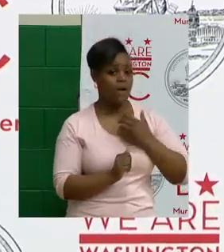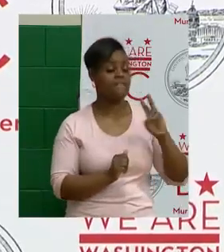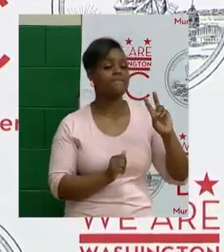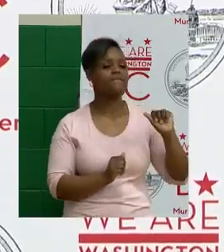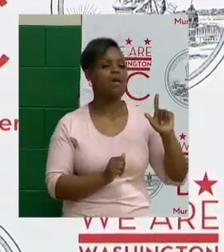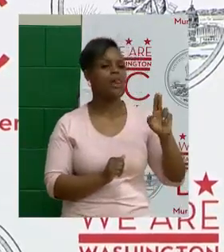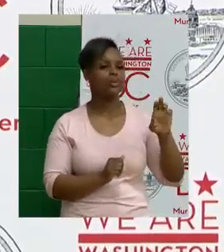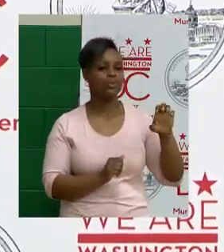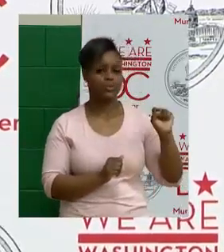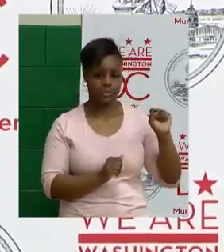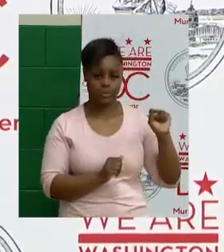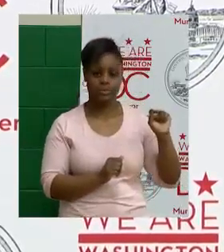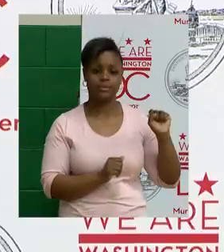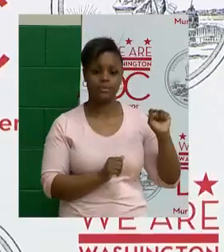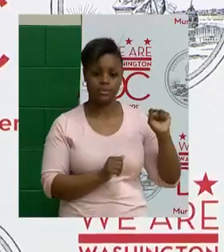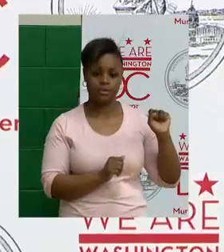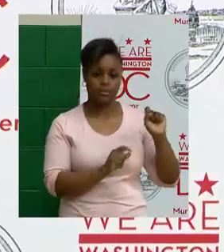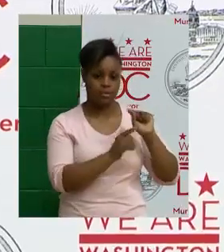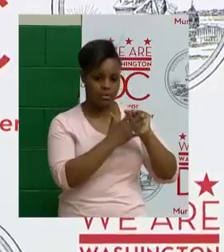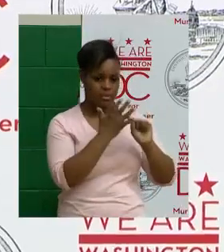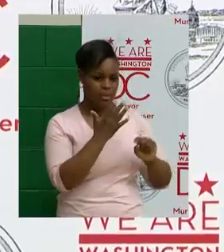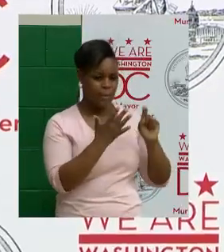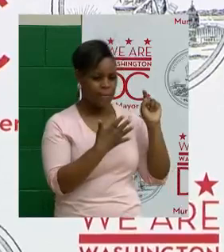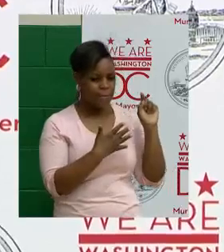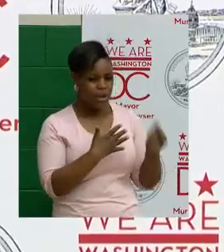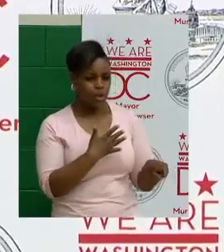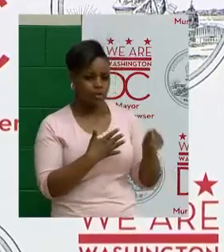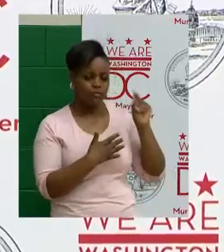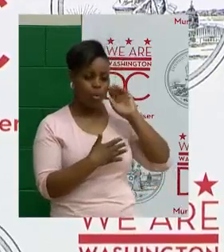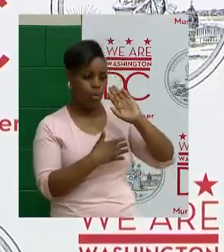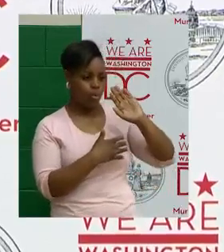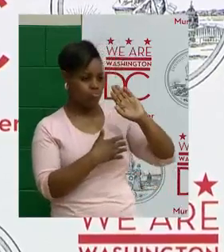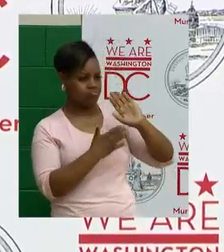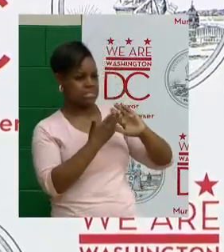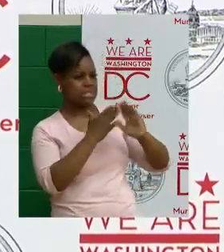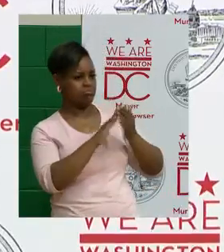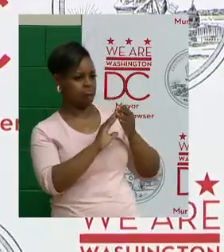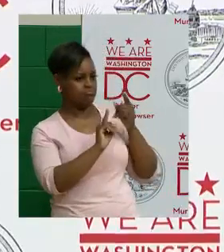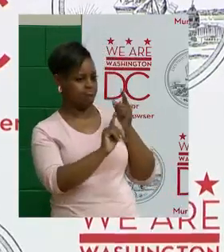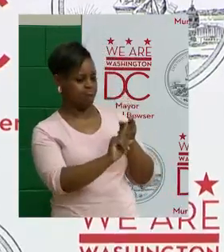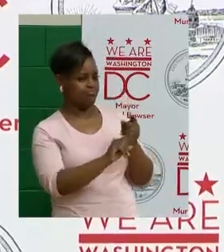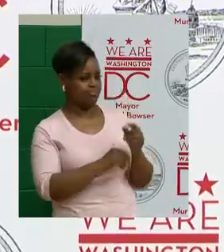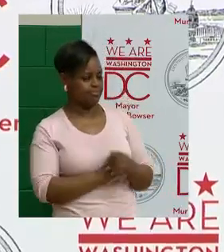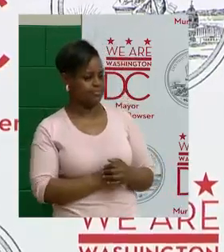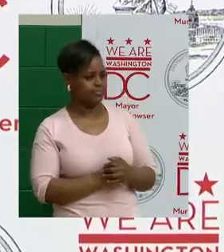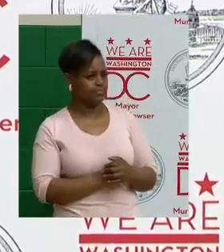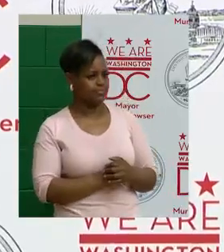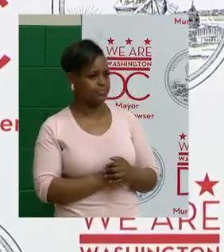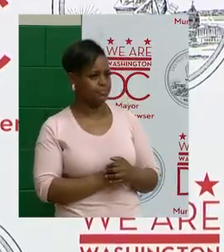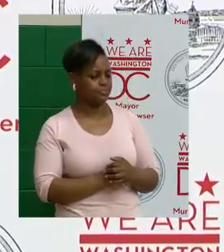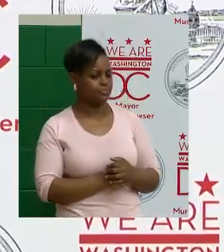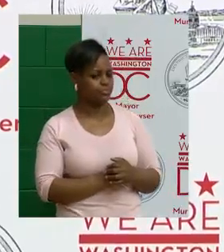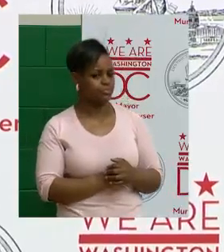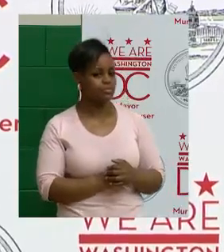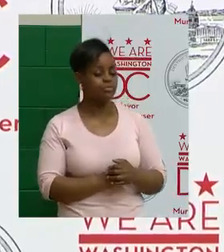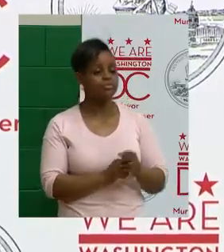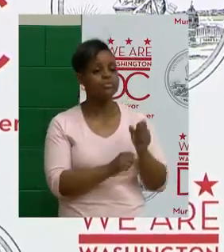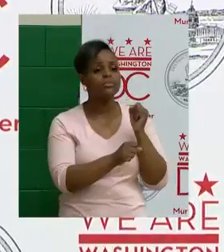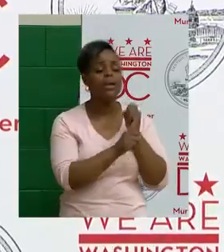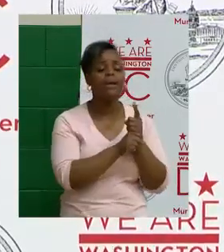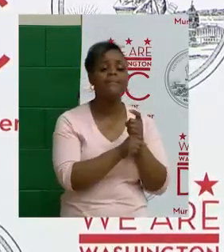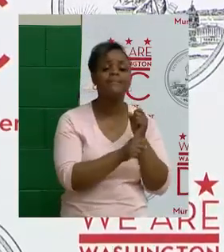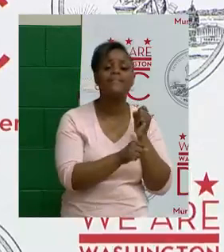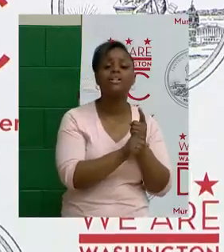that we need to do as a city, and then we look always, every year, for fresh